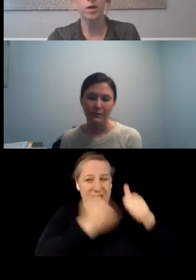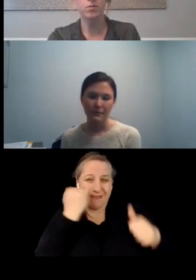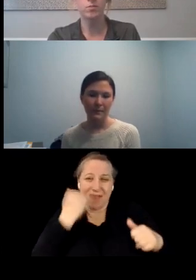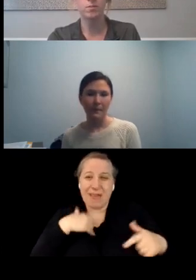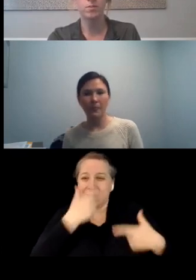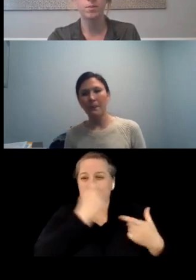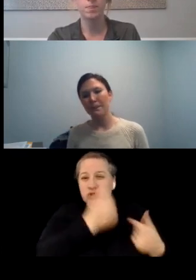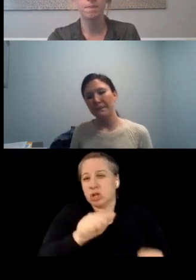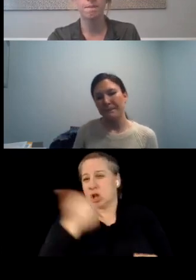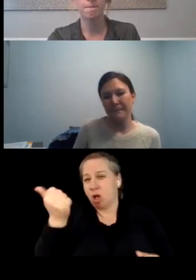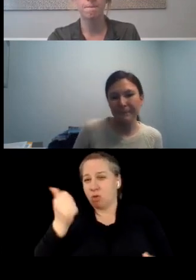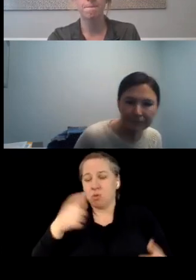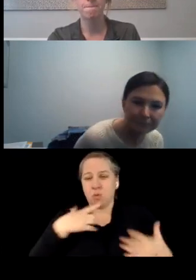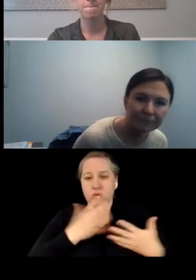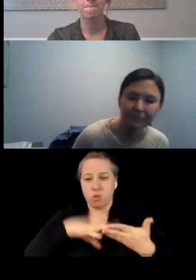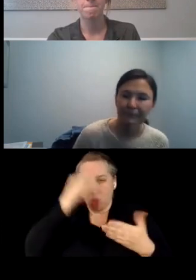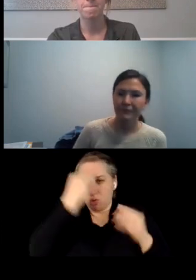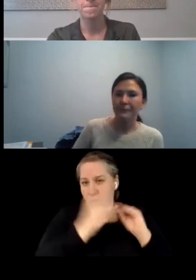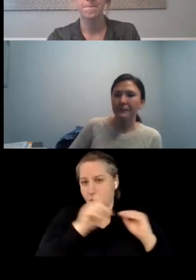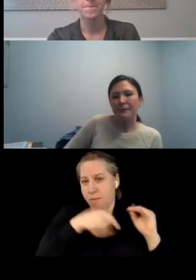learn more about.